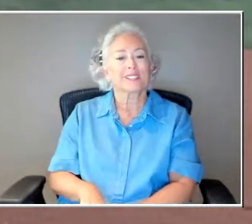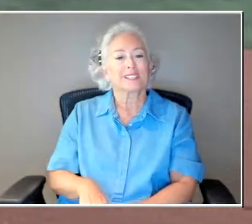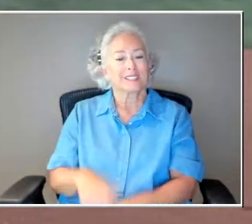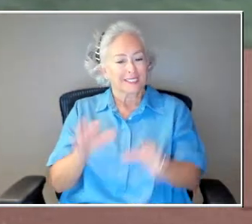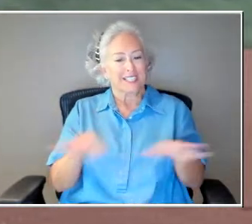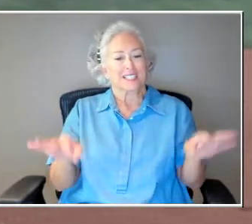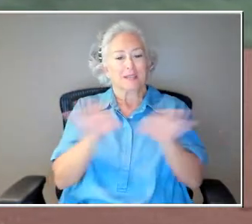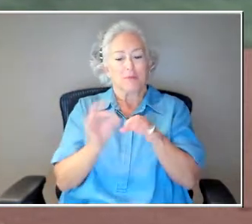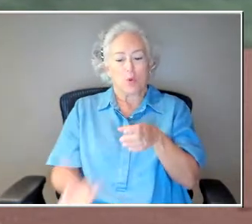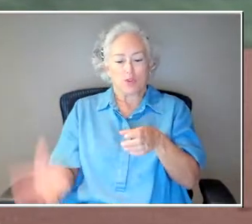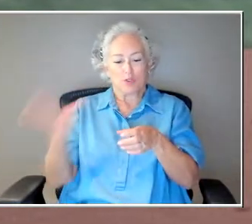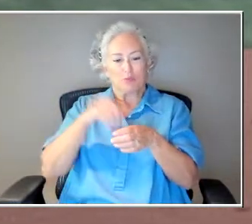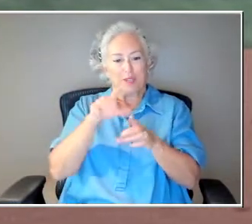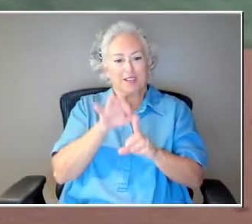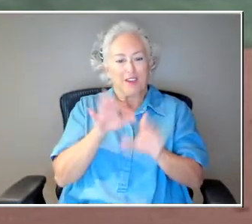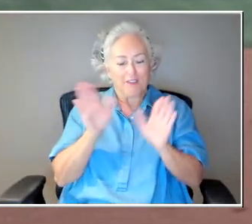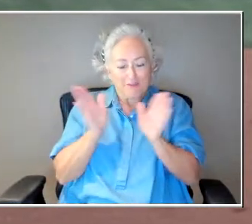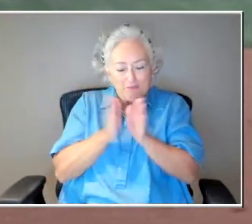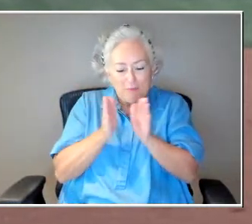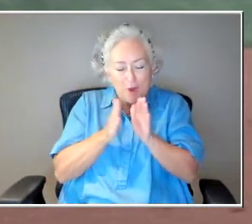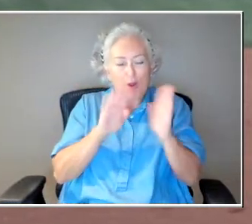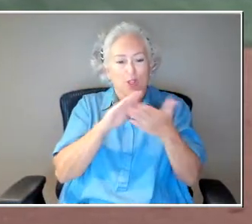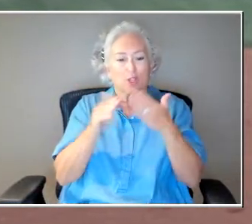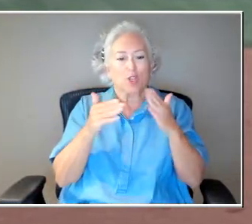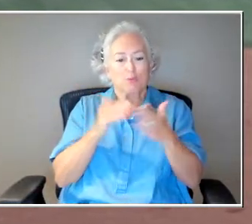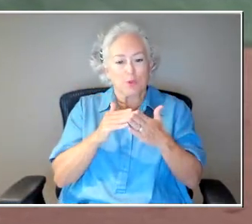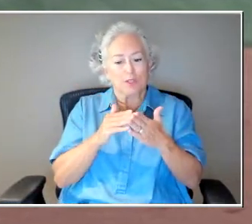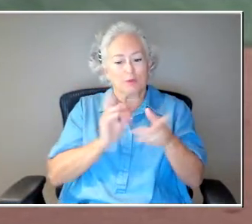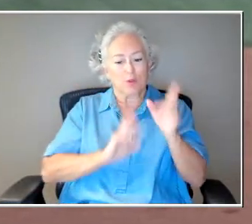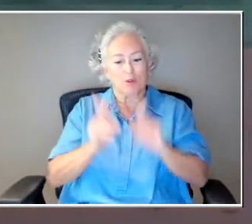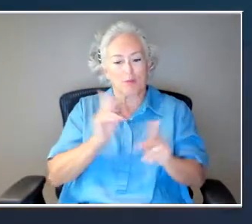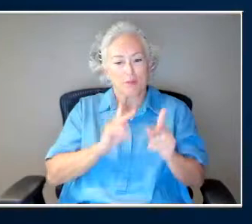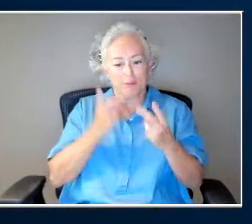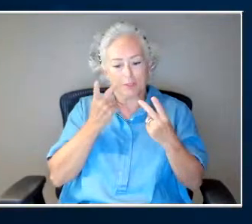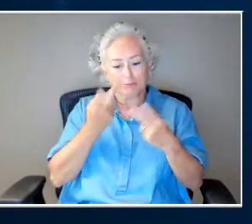us at football games and baseball games.